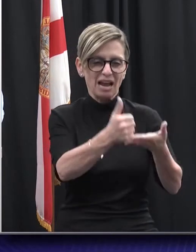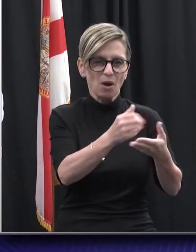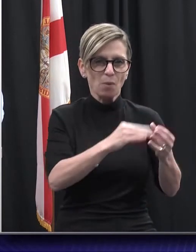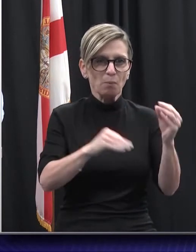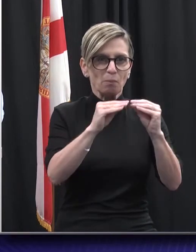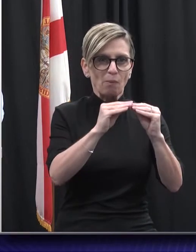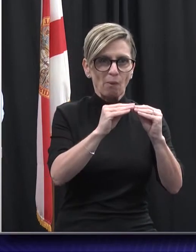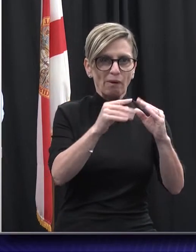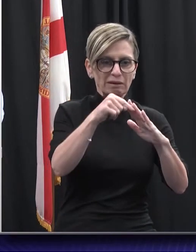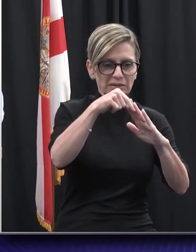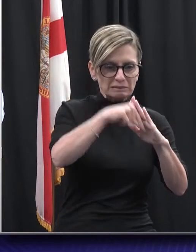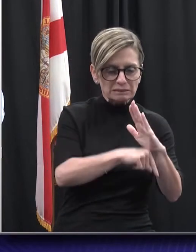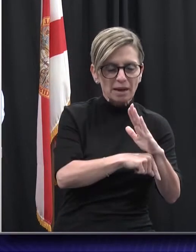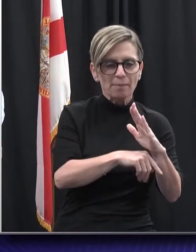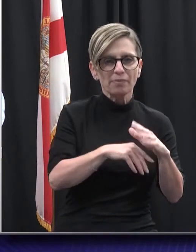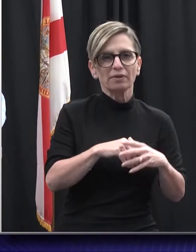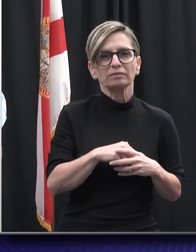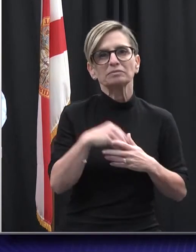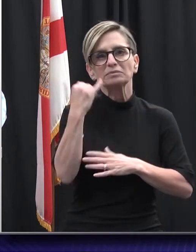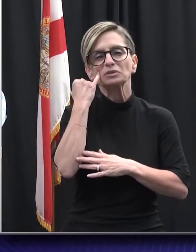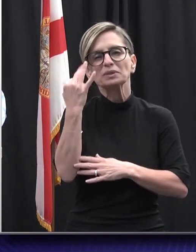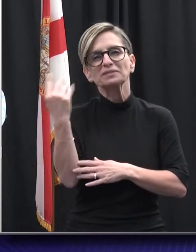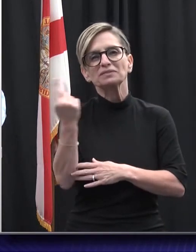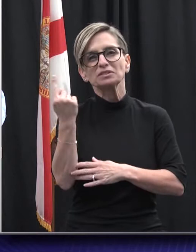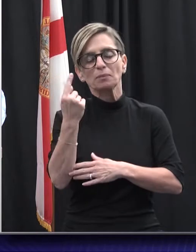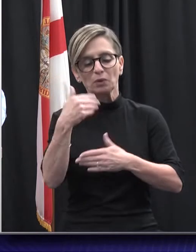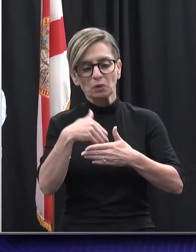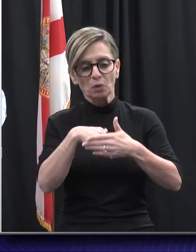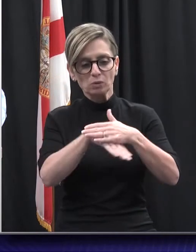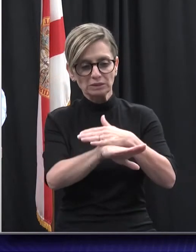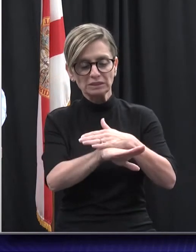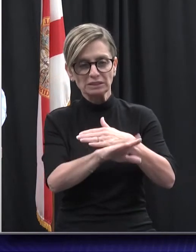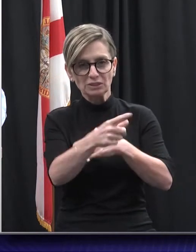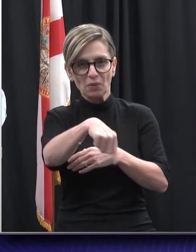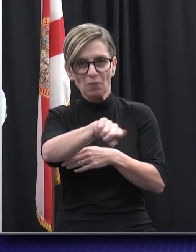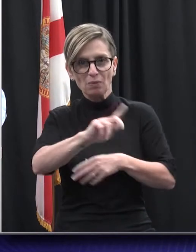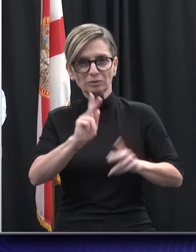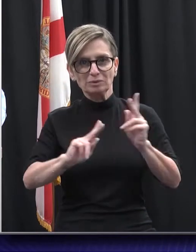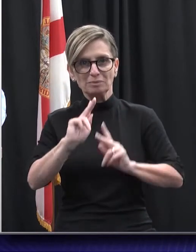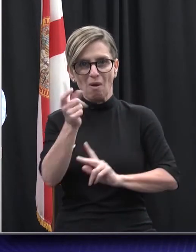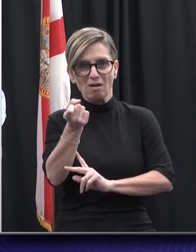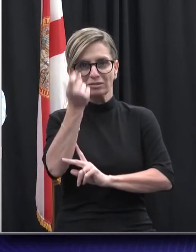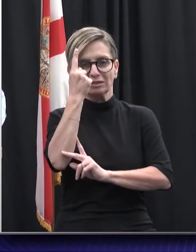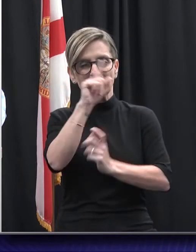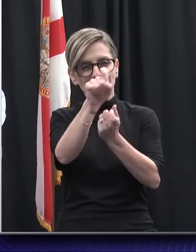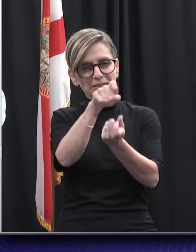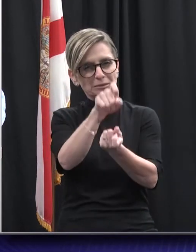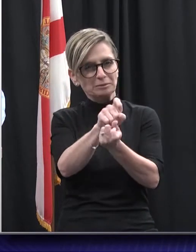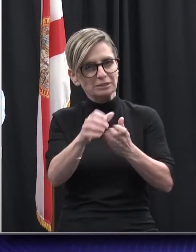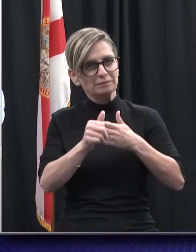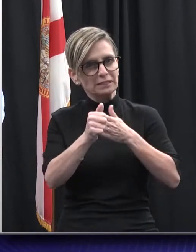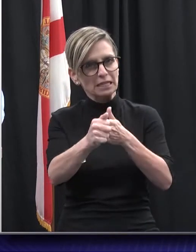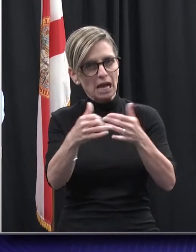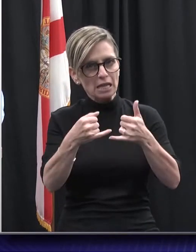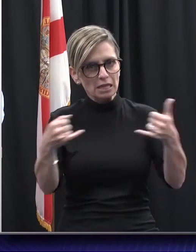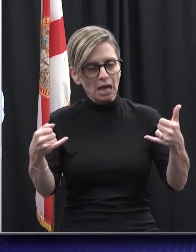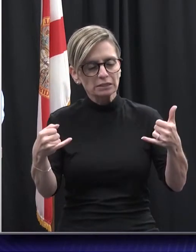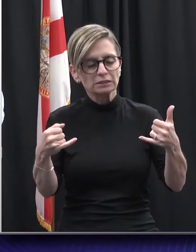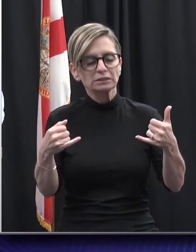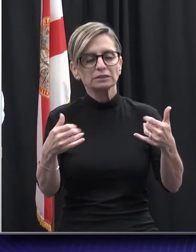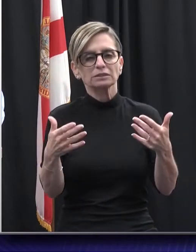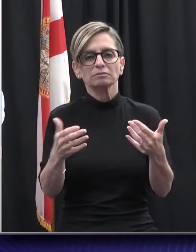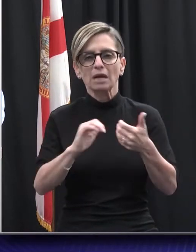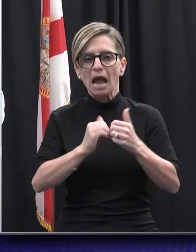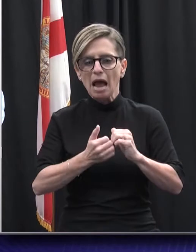somebody does go into the facility, that they understand the guidelines that we've been sharing with them on a daily basis. They know how to